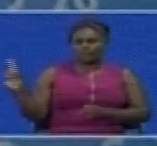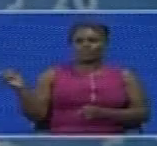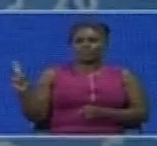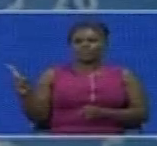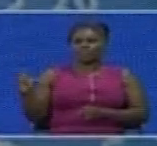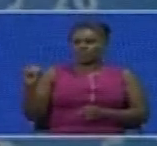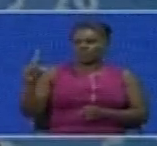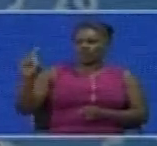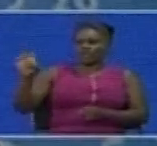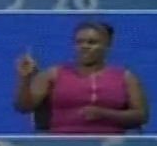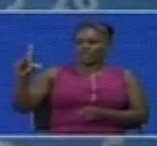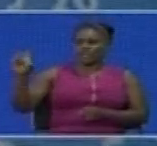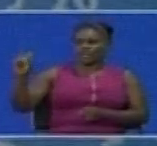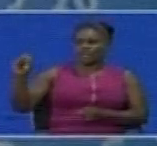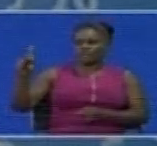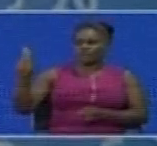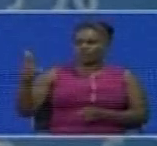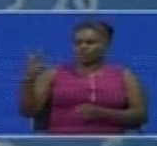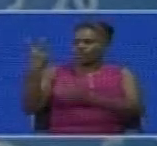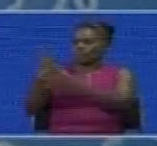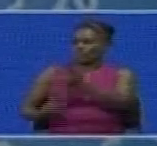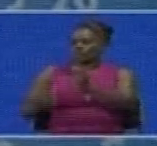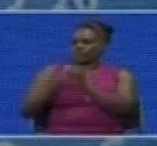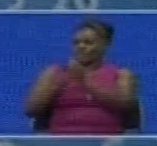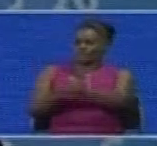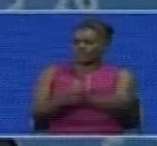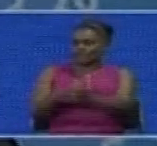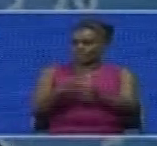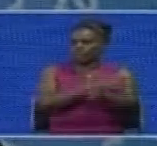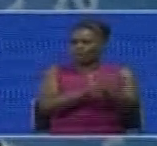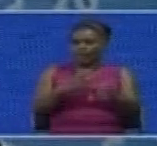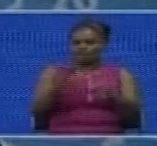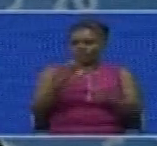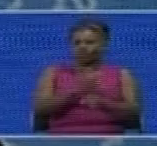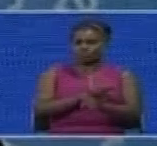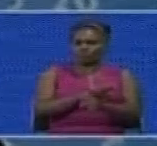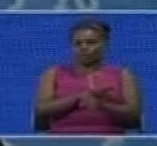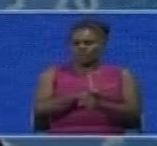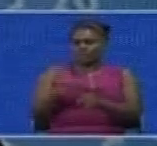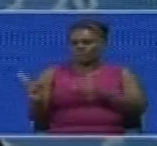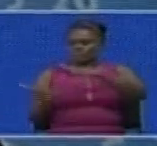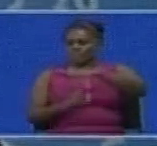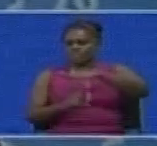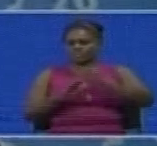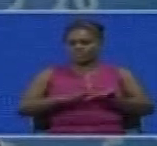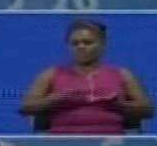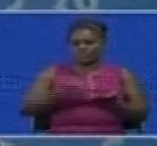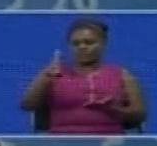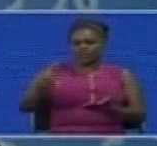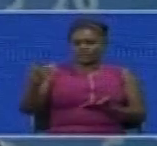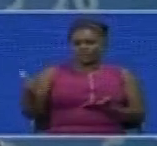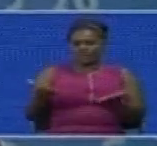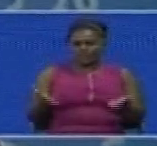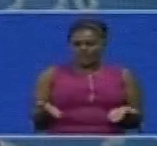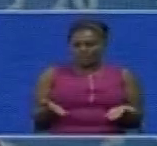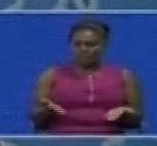Joseph Olelenku. This was after the two leaders who have served in the powerful ministry were reconciled. Olelenku is eyeing the position currently being